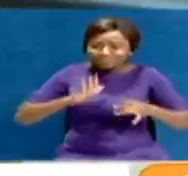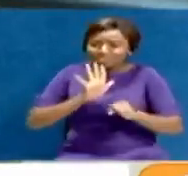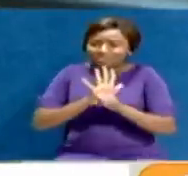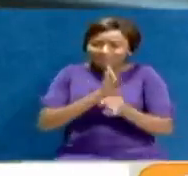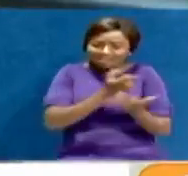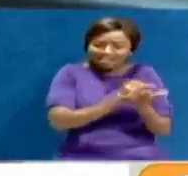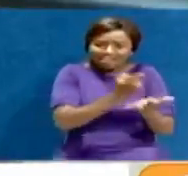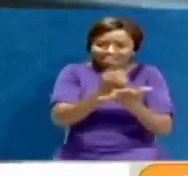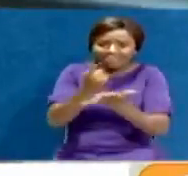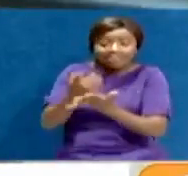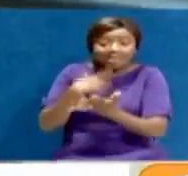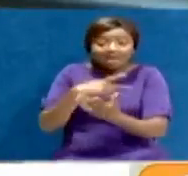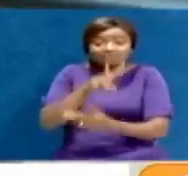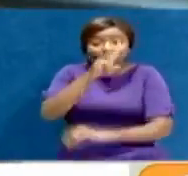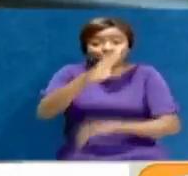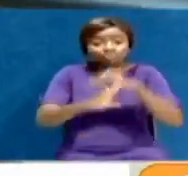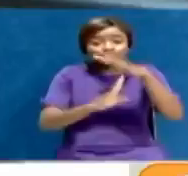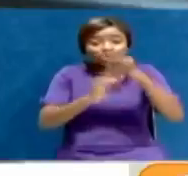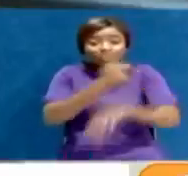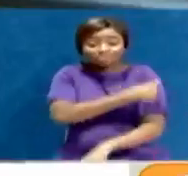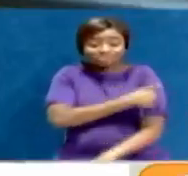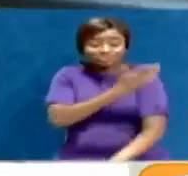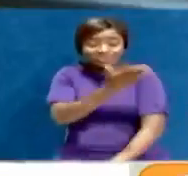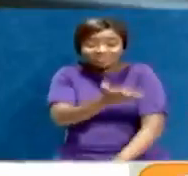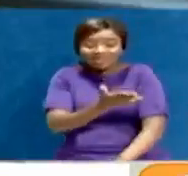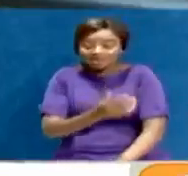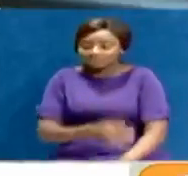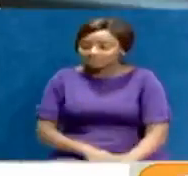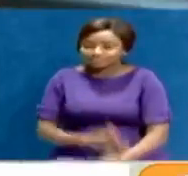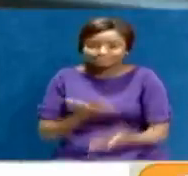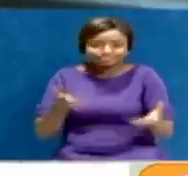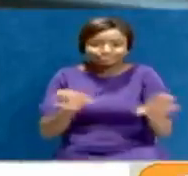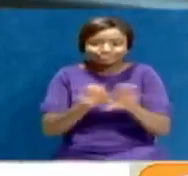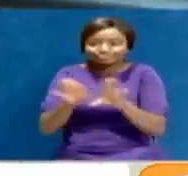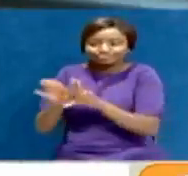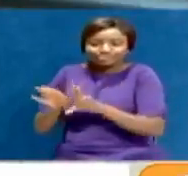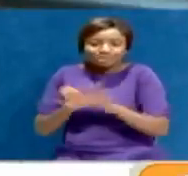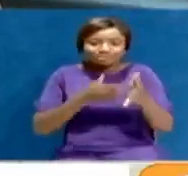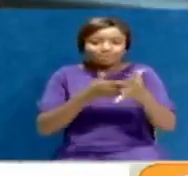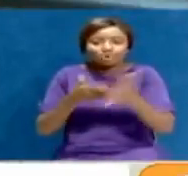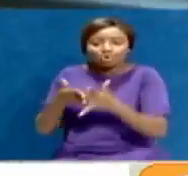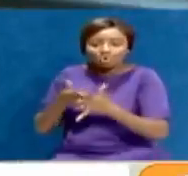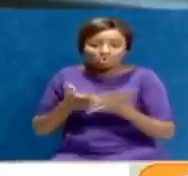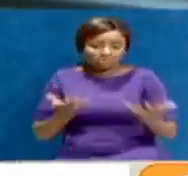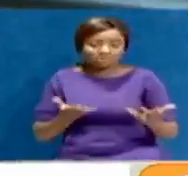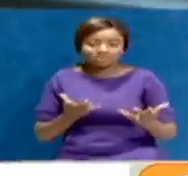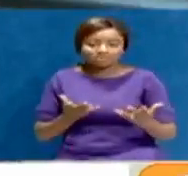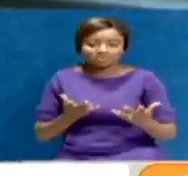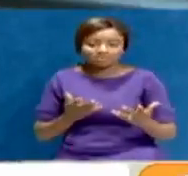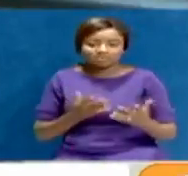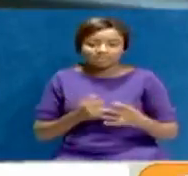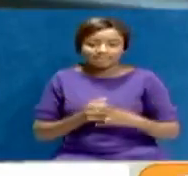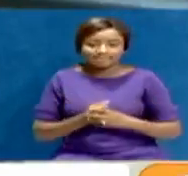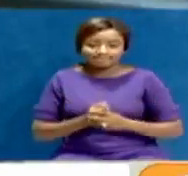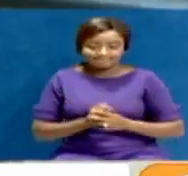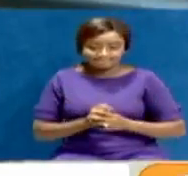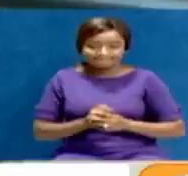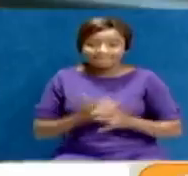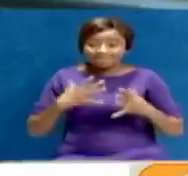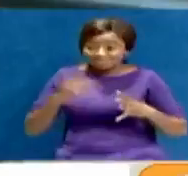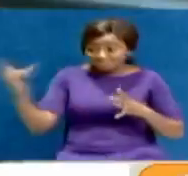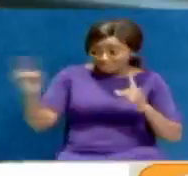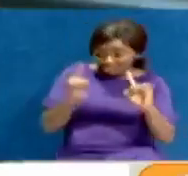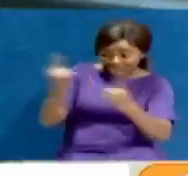two main hospitals in the county, the Nanyuki Teaching and Referral Hospital, as well as the Nyahururu Teaching and Referral Hospital, to